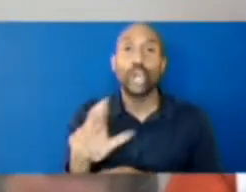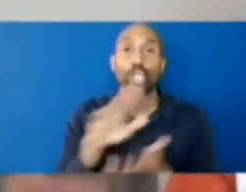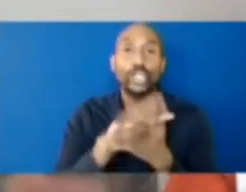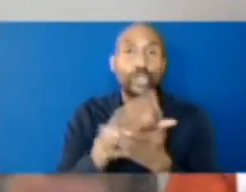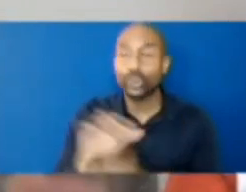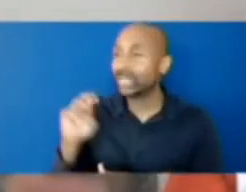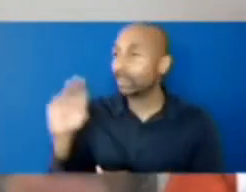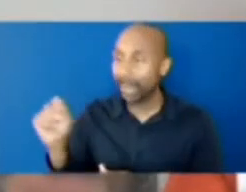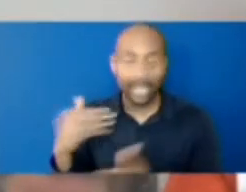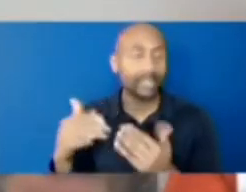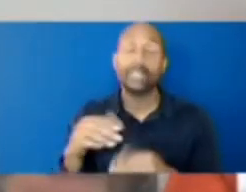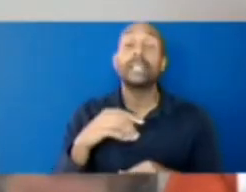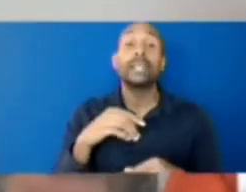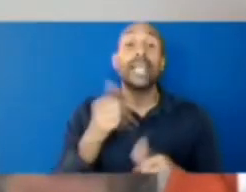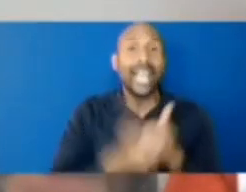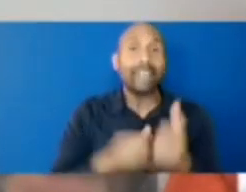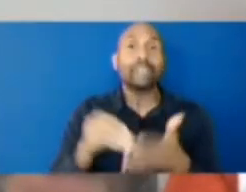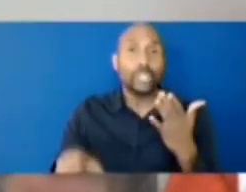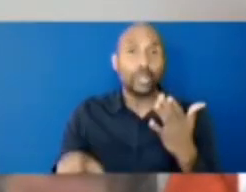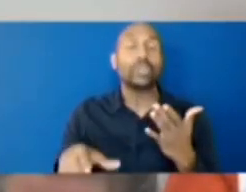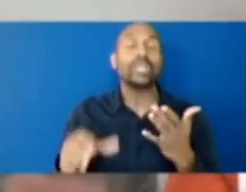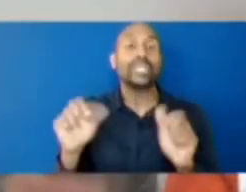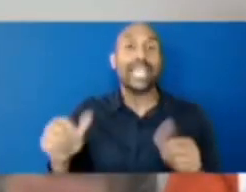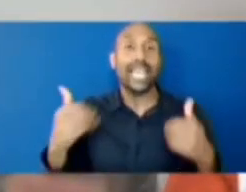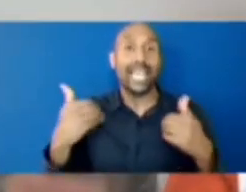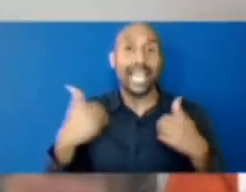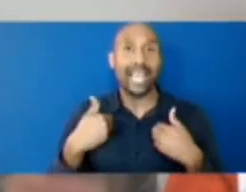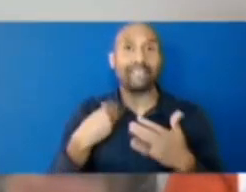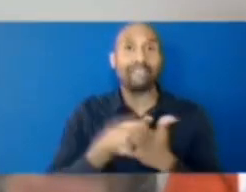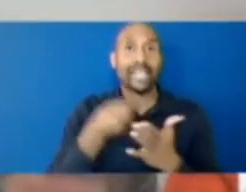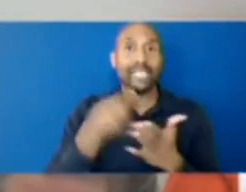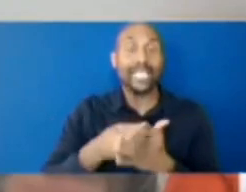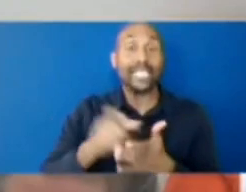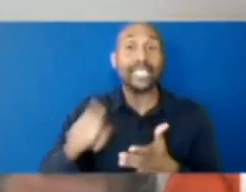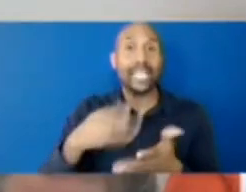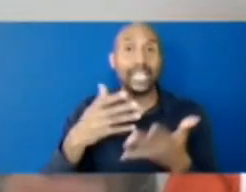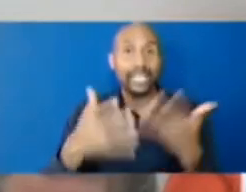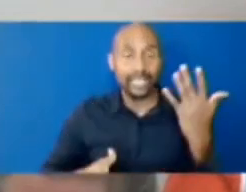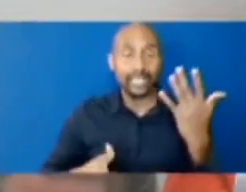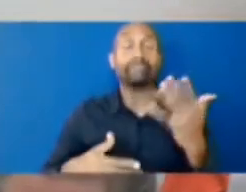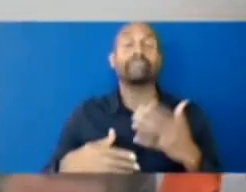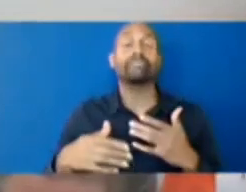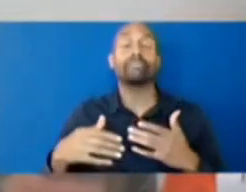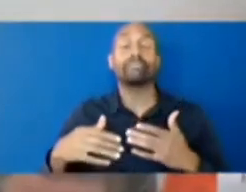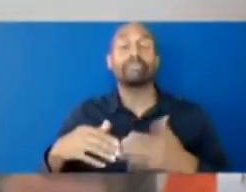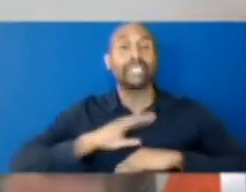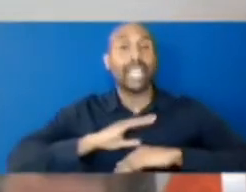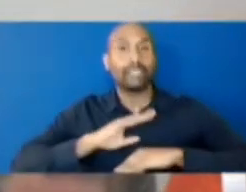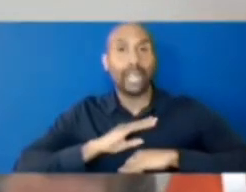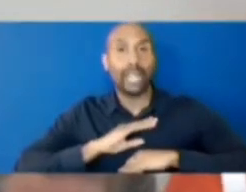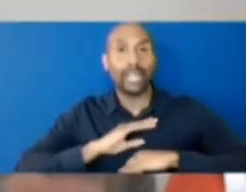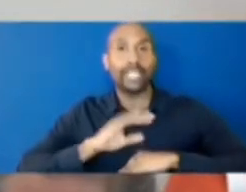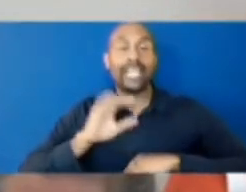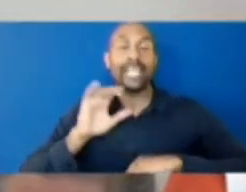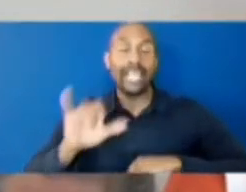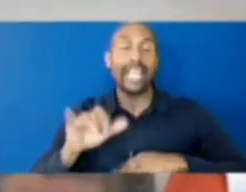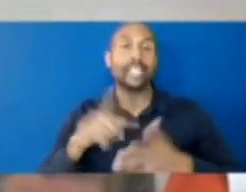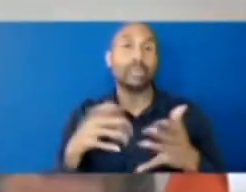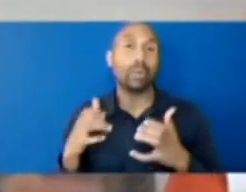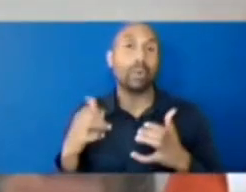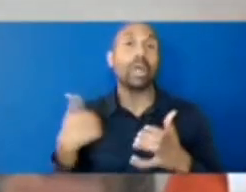have their funding needs met. So at this time, I will ask our county manager